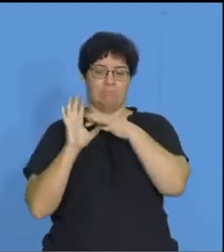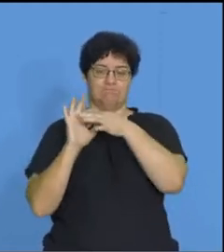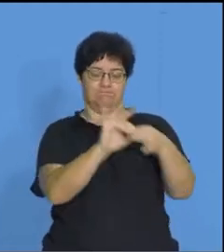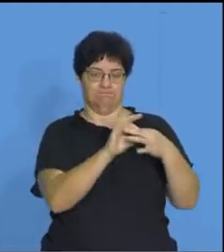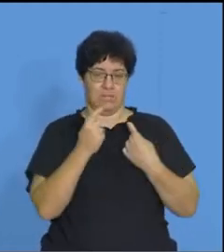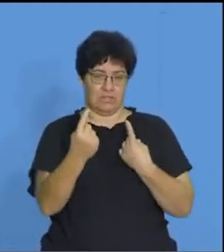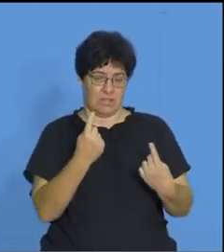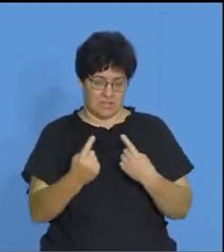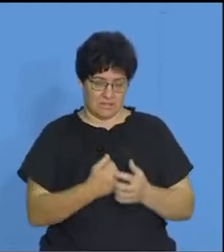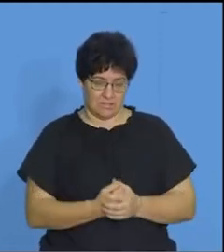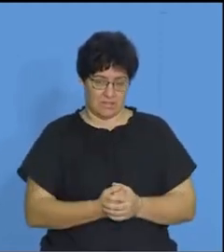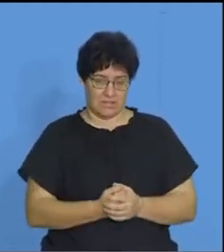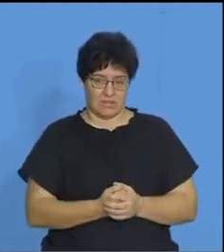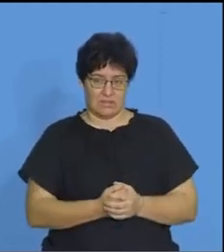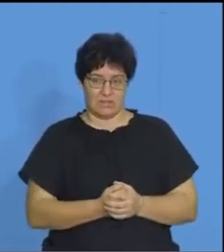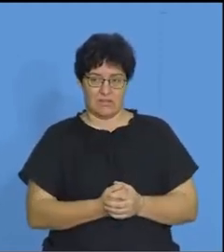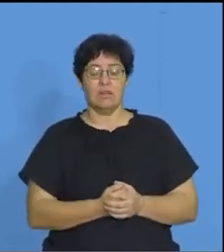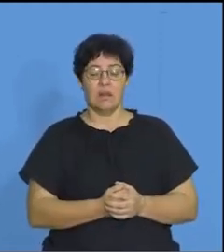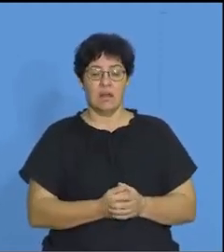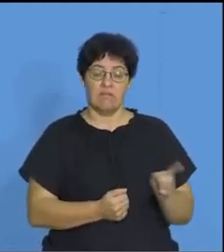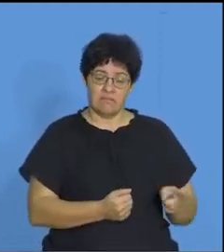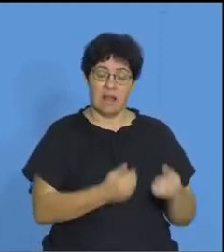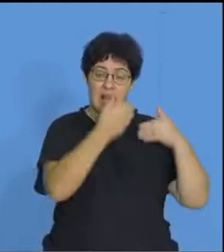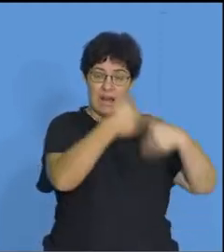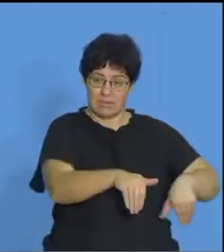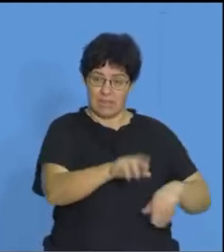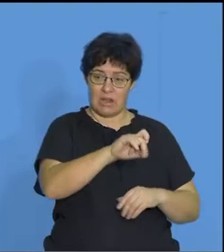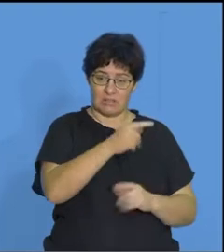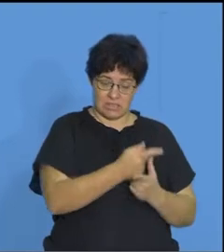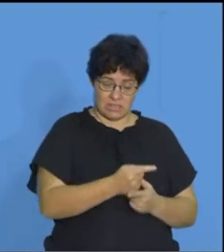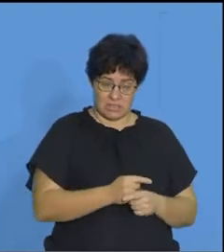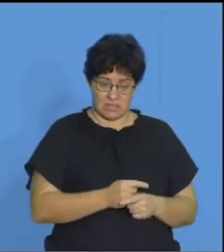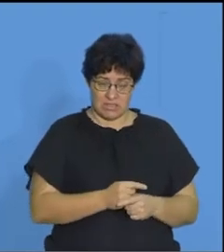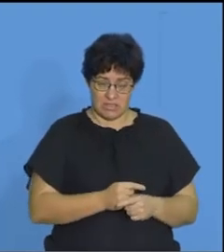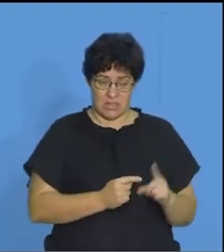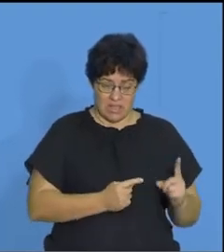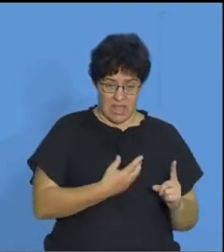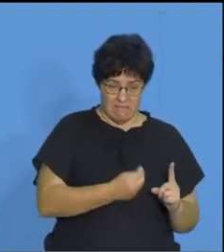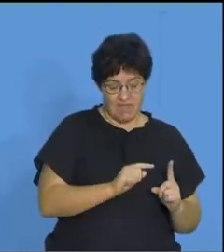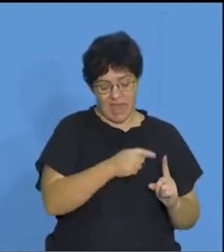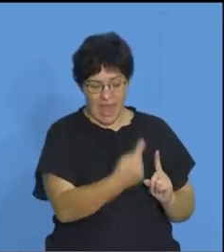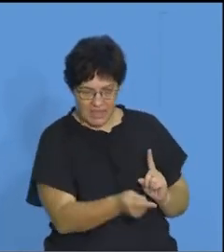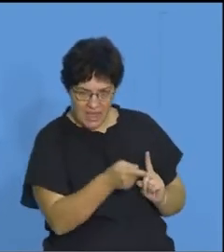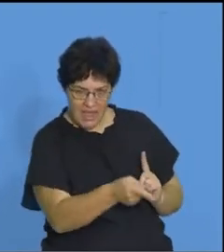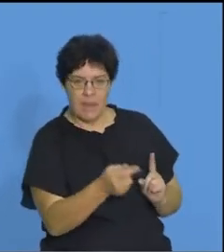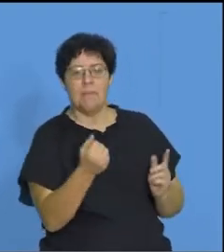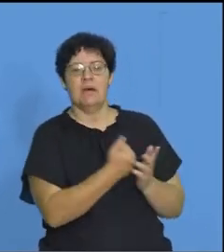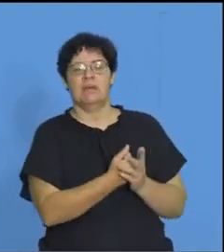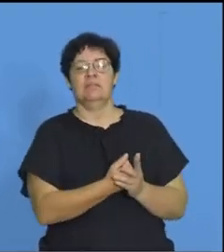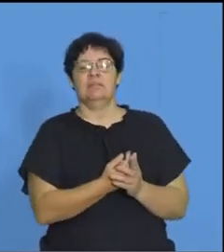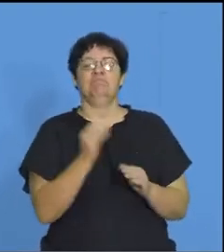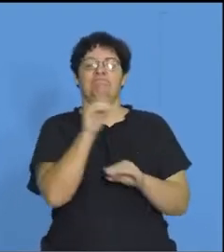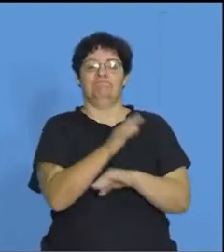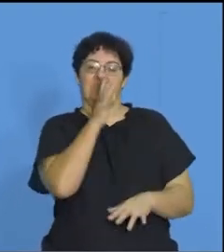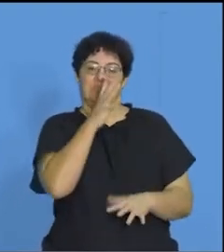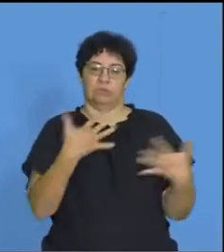other. So if one substance is a limiting reagent, if one reactant is a limiting reagent, the other one must be in excess.